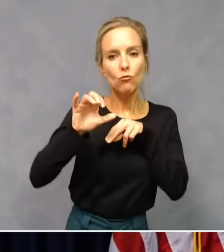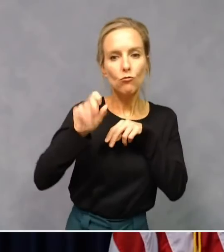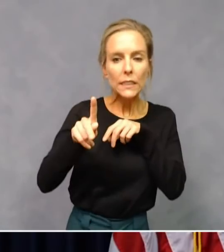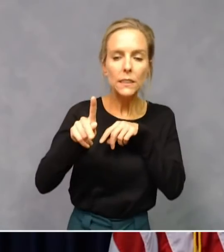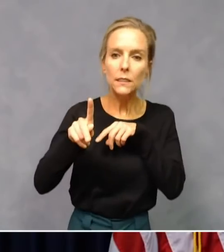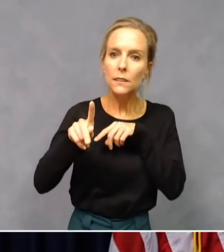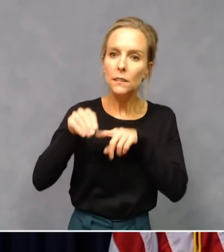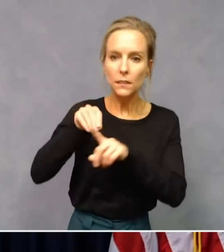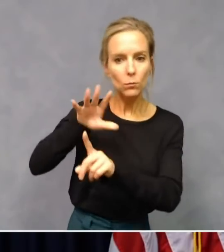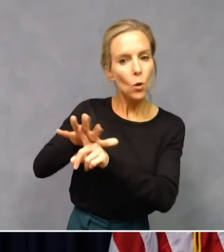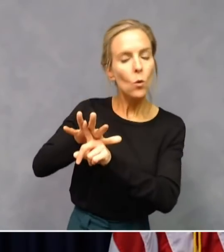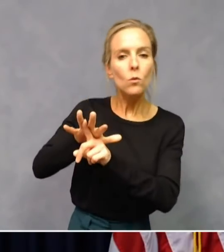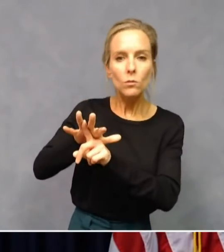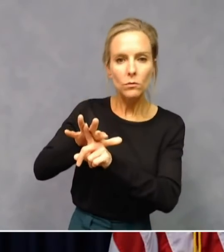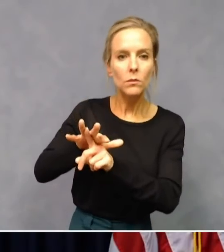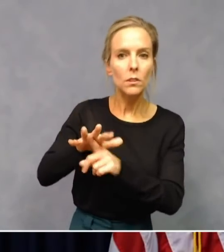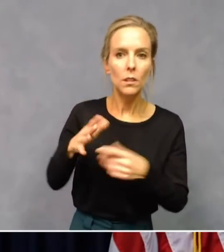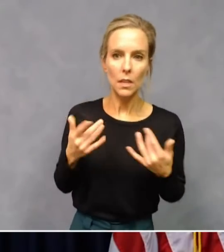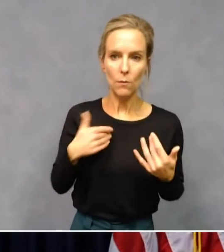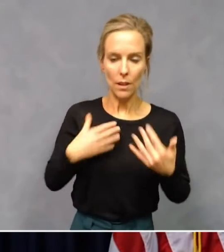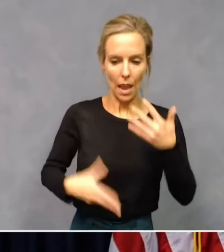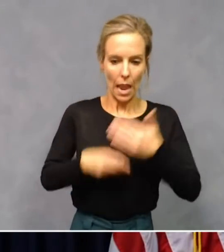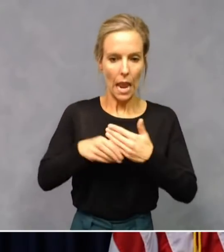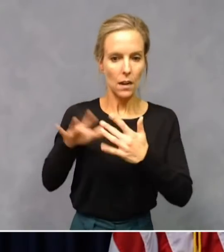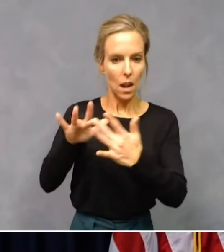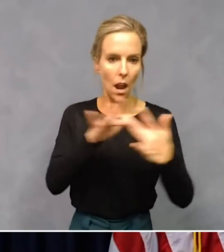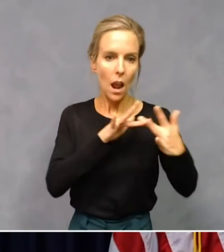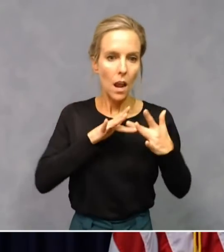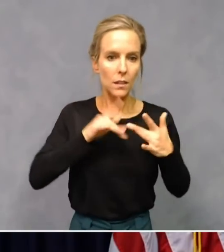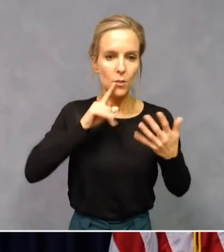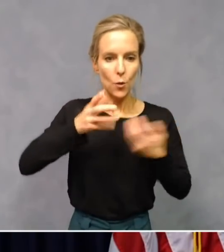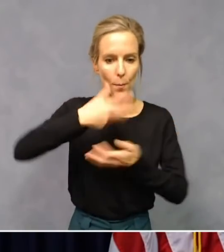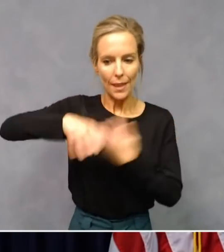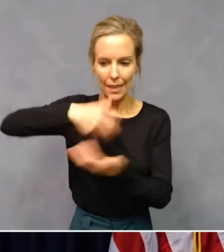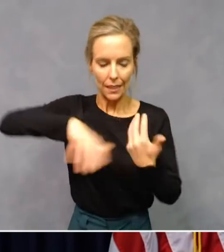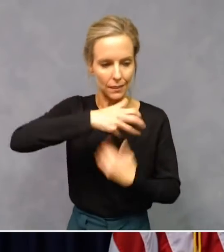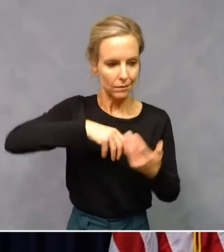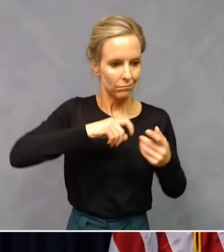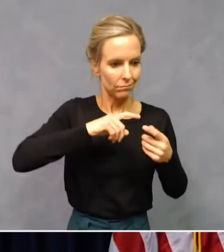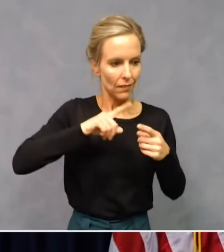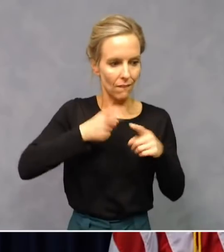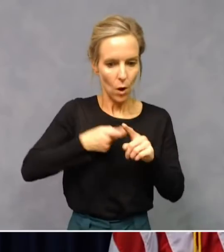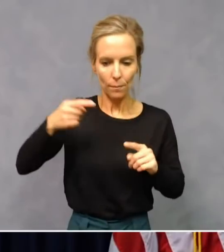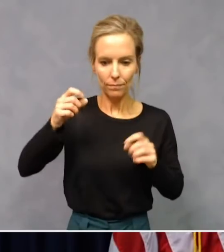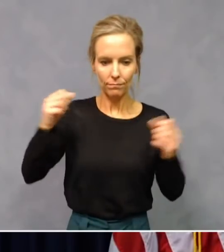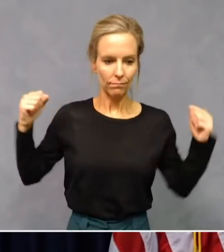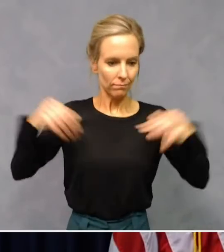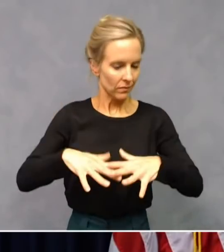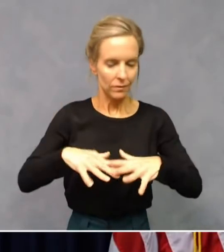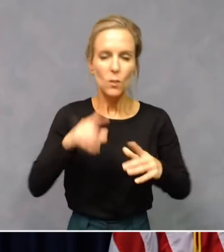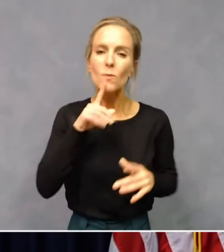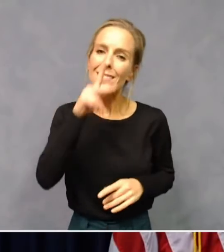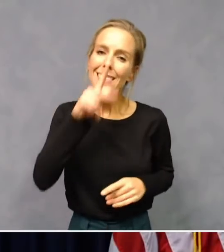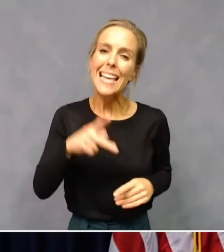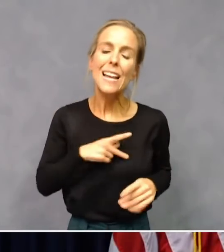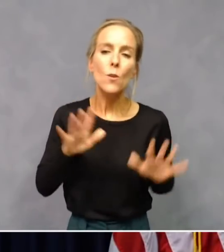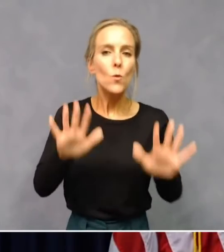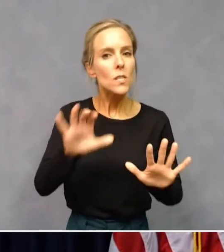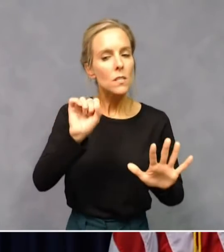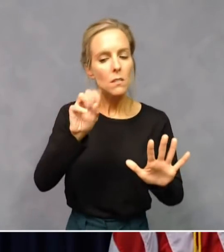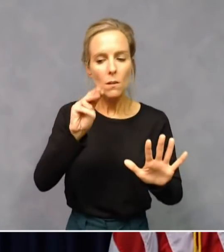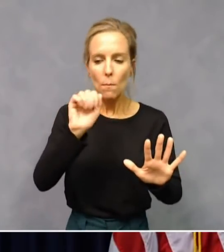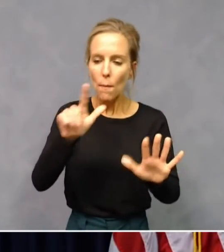those additional contacts and mixing those communities. So we need Thanksgiving to be small. We need Thanksgiving to